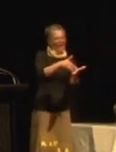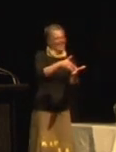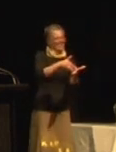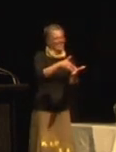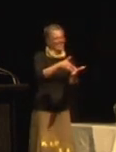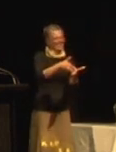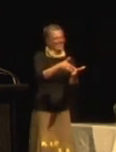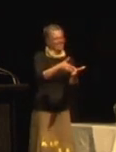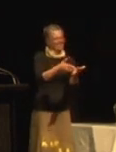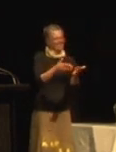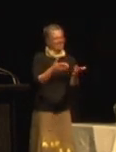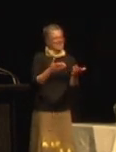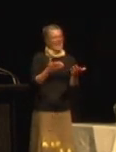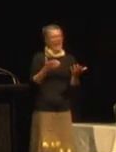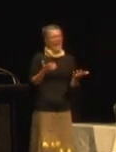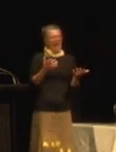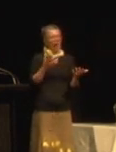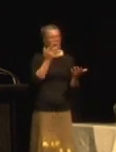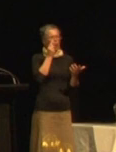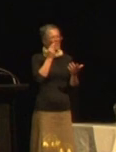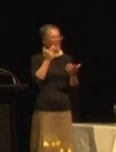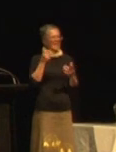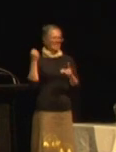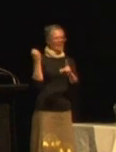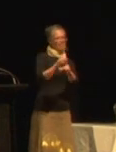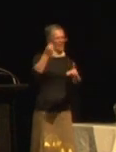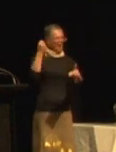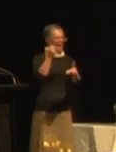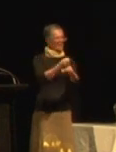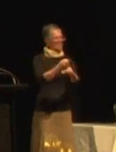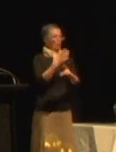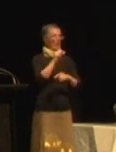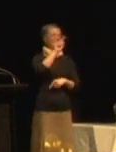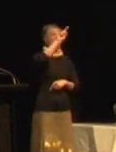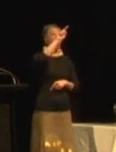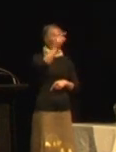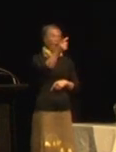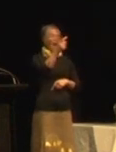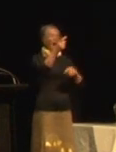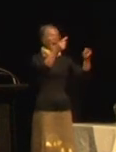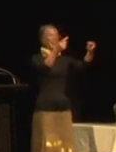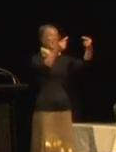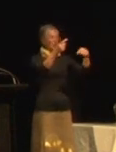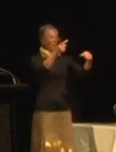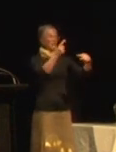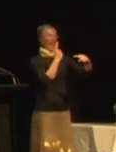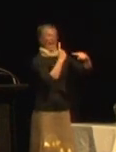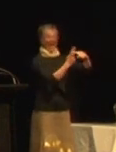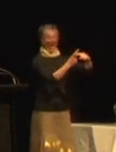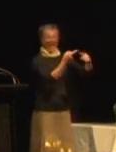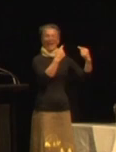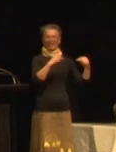a more impactful civic space. So there's a comma and an and. And this is where it gets interesting.